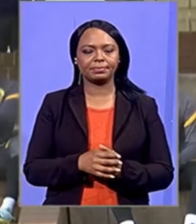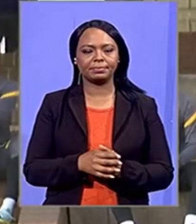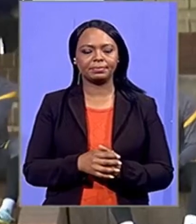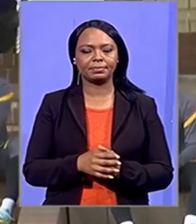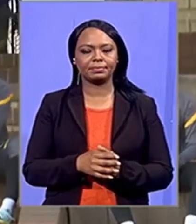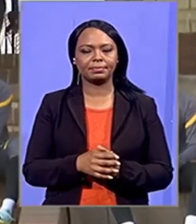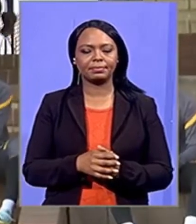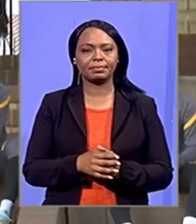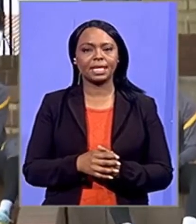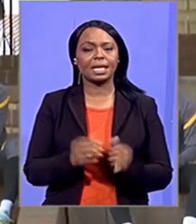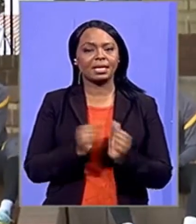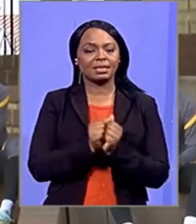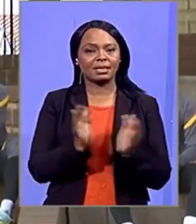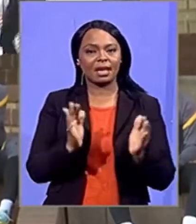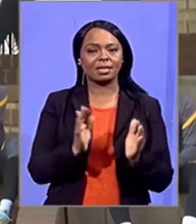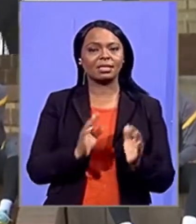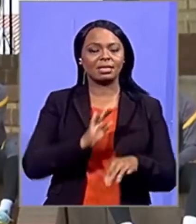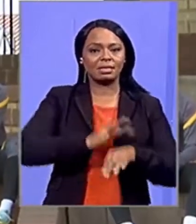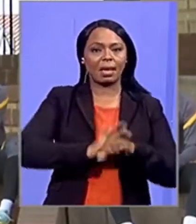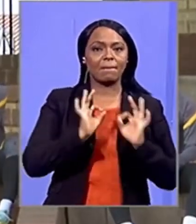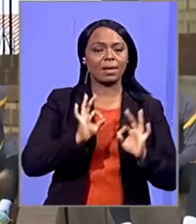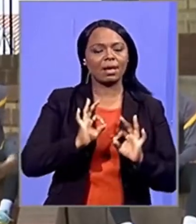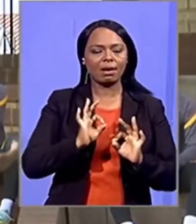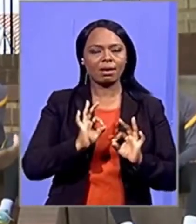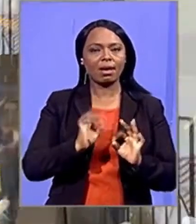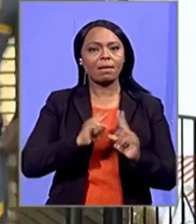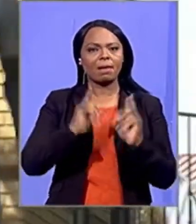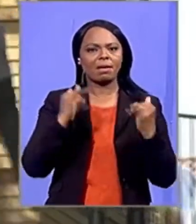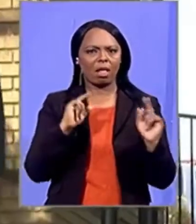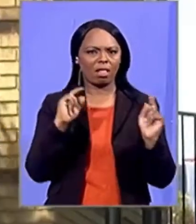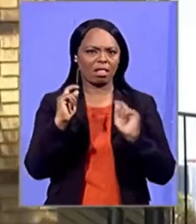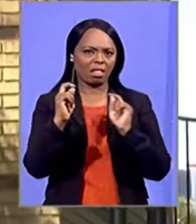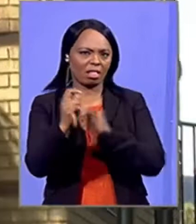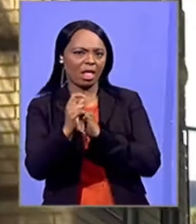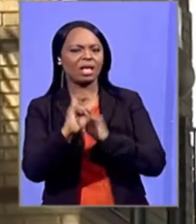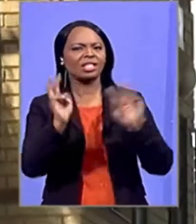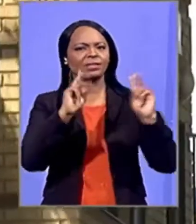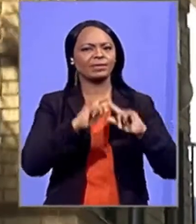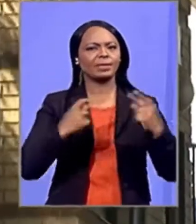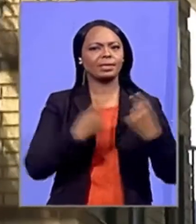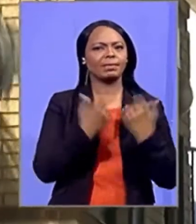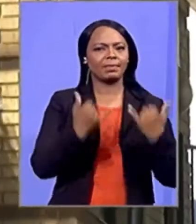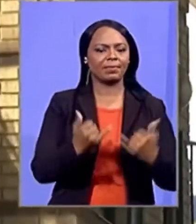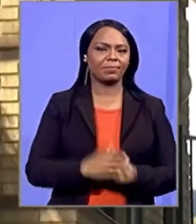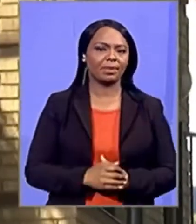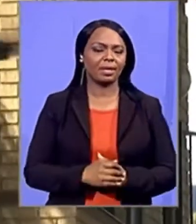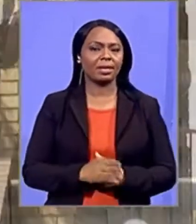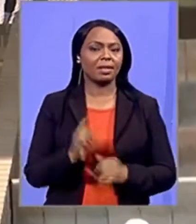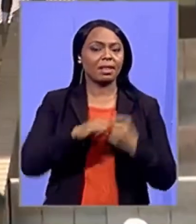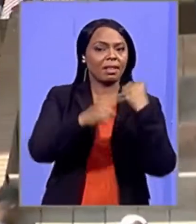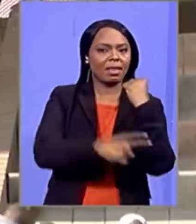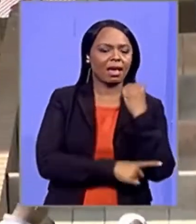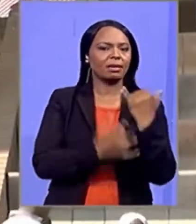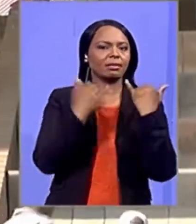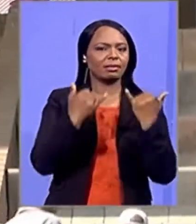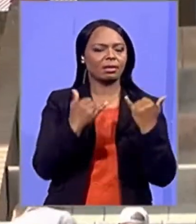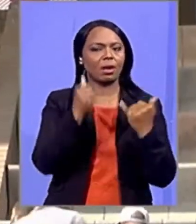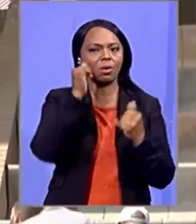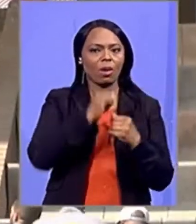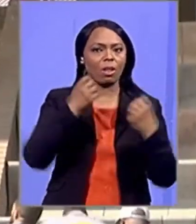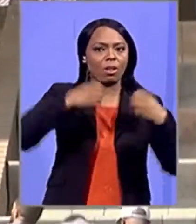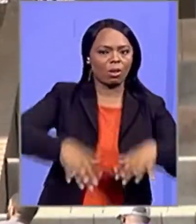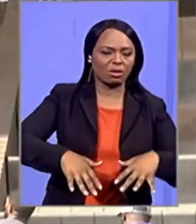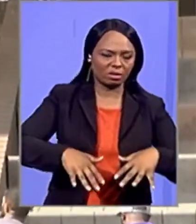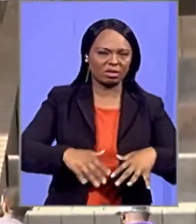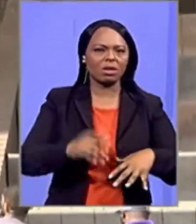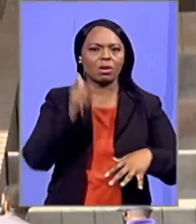Le ge ba sa thoma sehla se gabotse dilo di fetogile sehlopheng sa Kaizer Chiefs la mafelelo ge ba